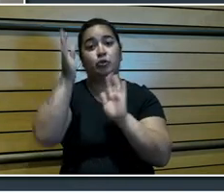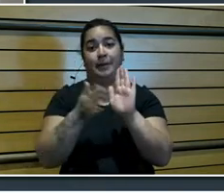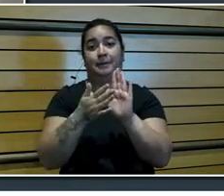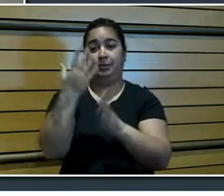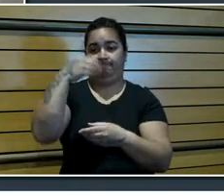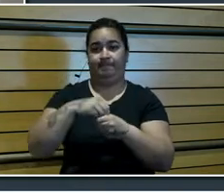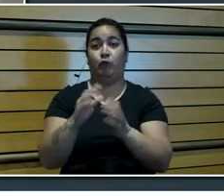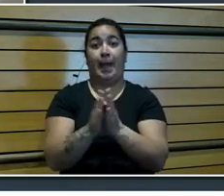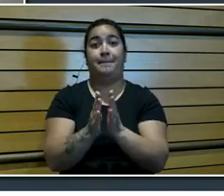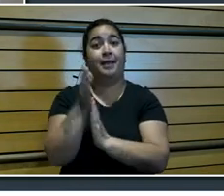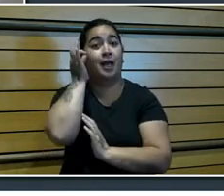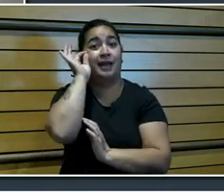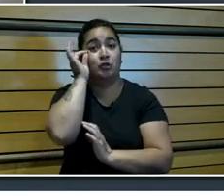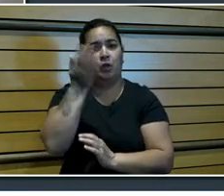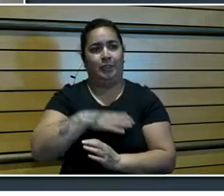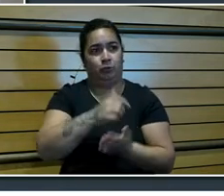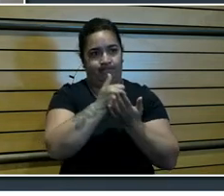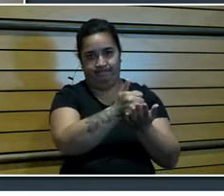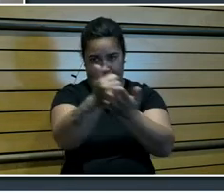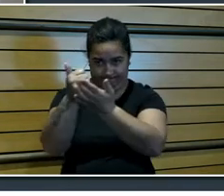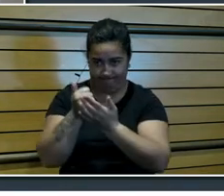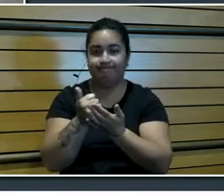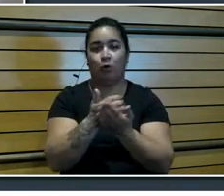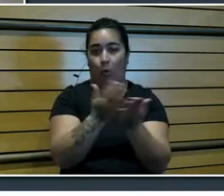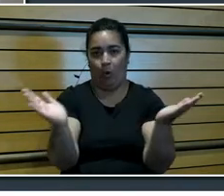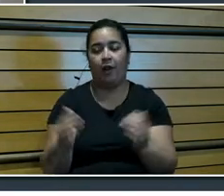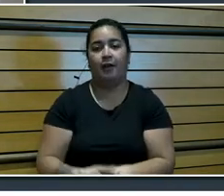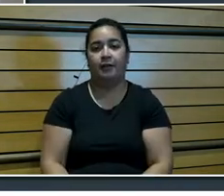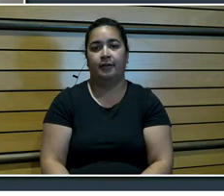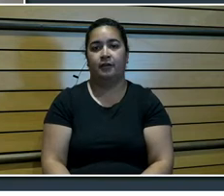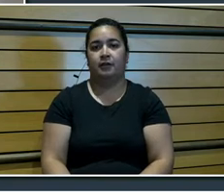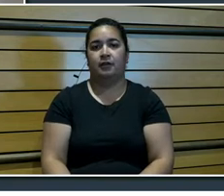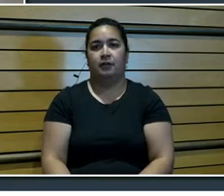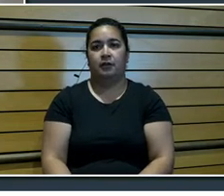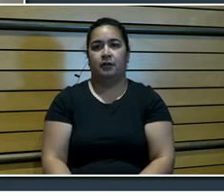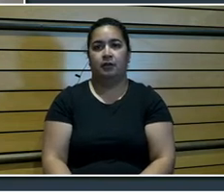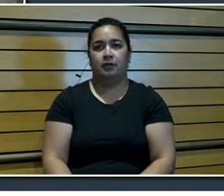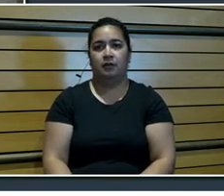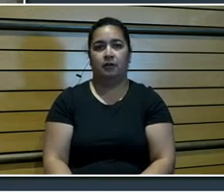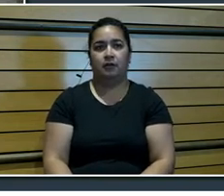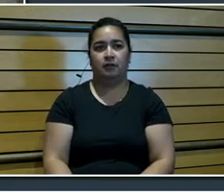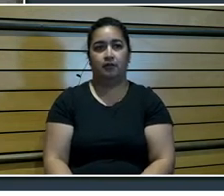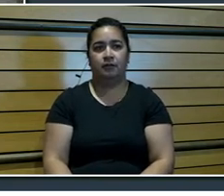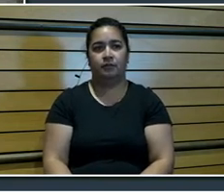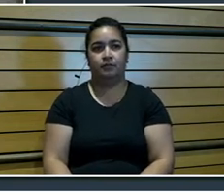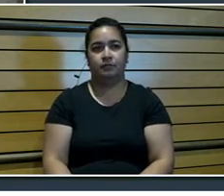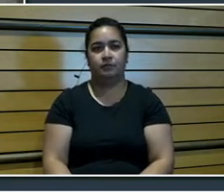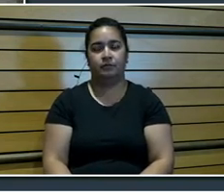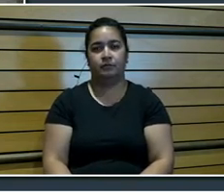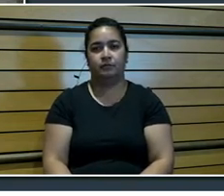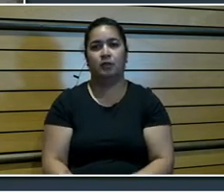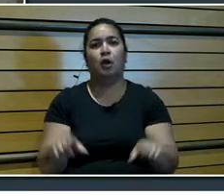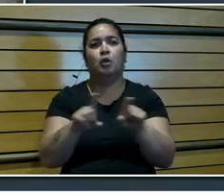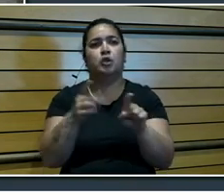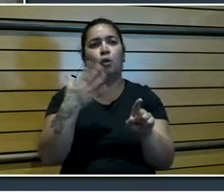the staff of the council, thank you and I acknowledge you. E te tumi whakarai, Steph Rotarangi, tēnā koe. Tēnā koutou,